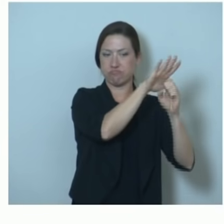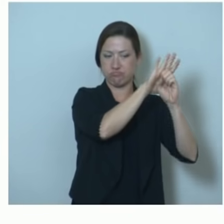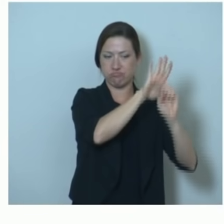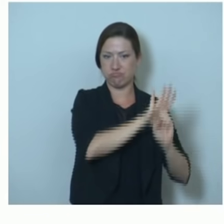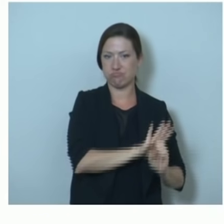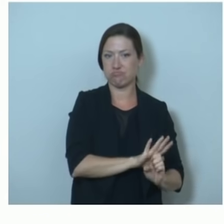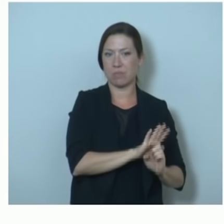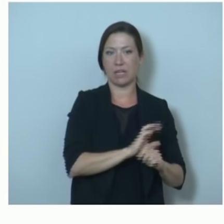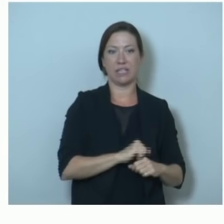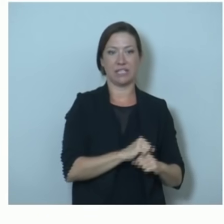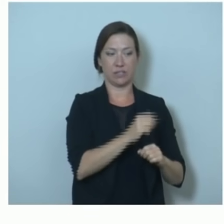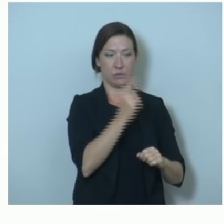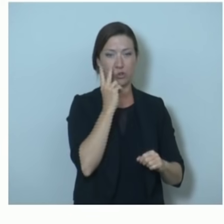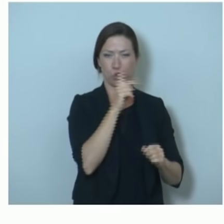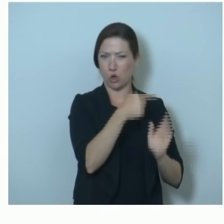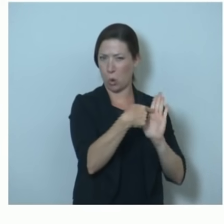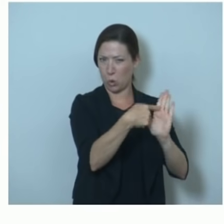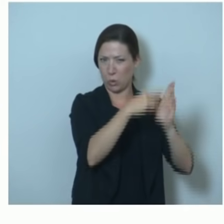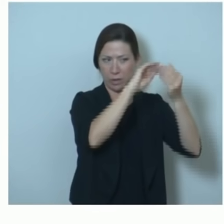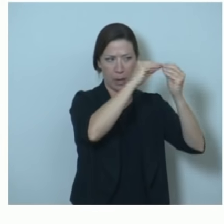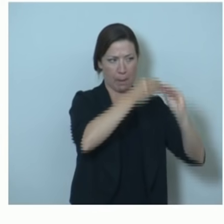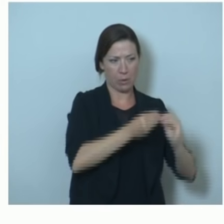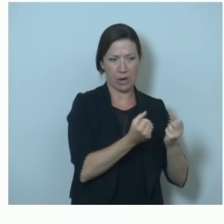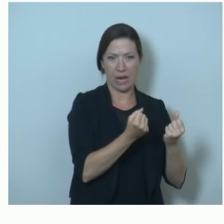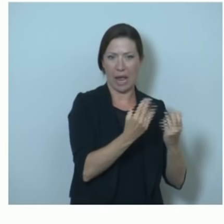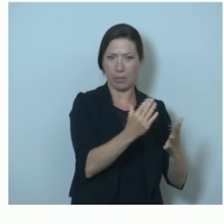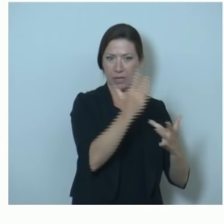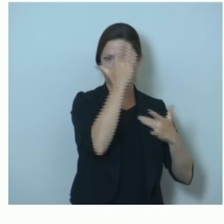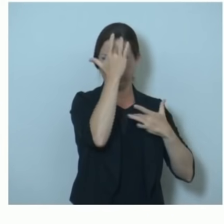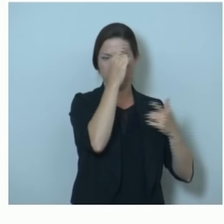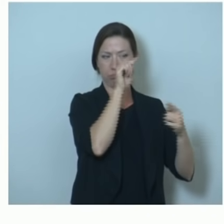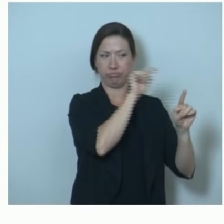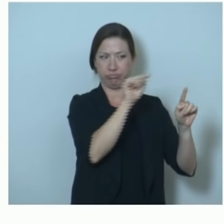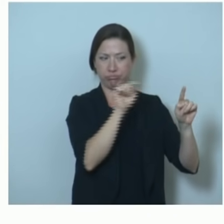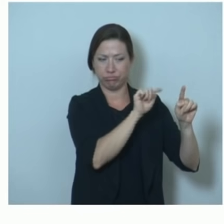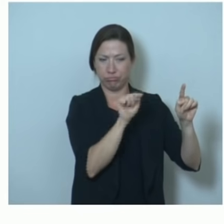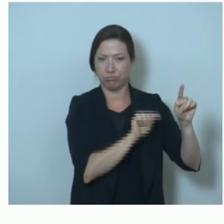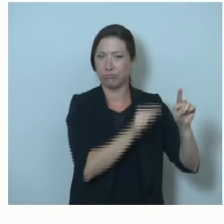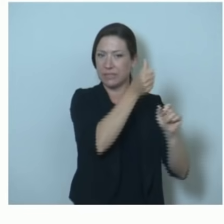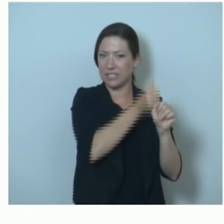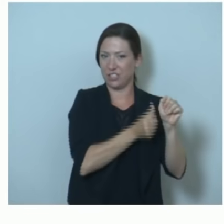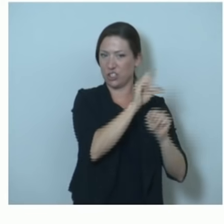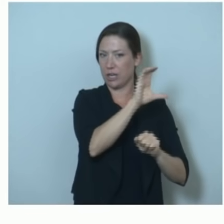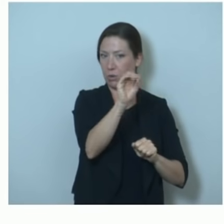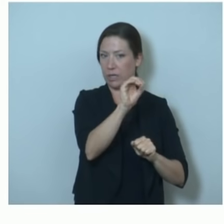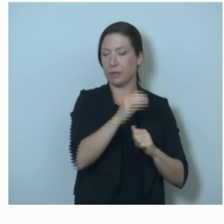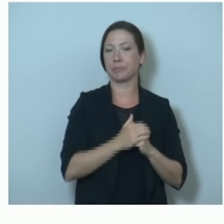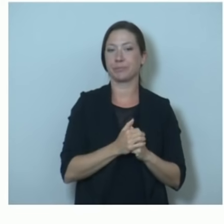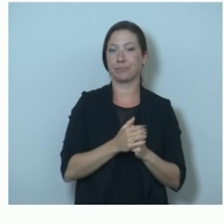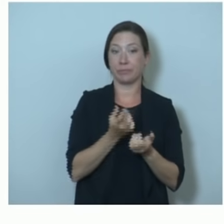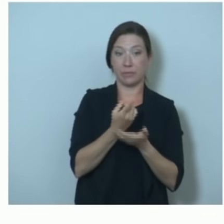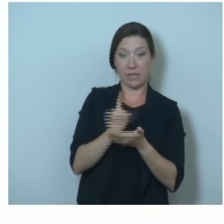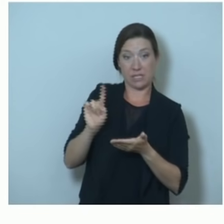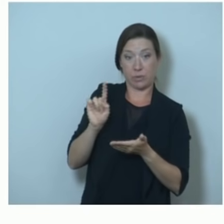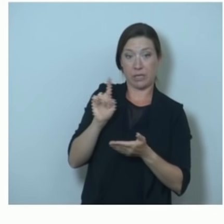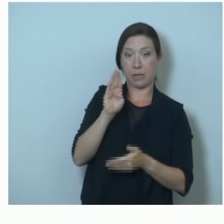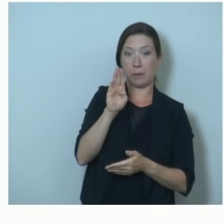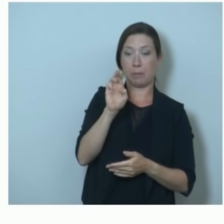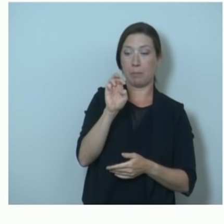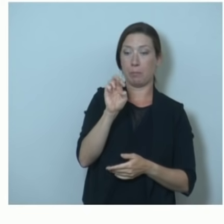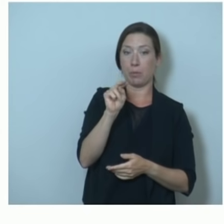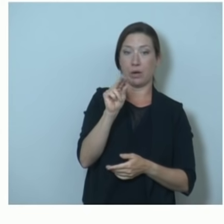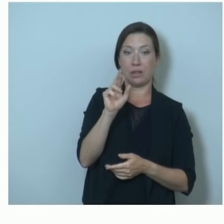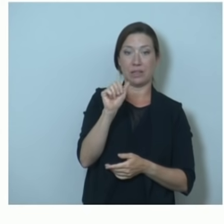number of cases we've seen so far in that county. Last week, Bernalillo County was surpassed